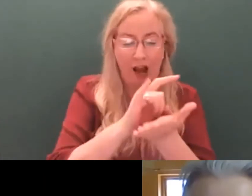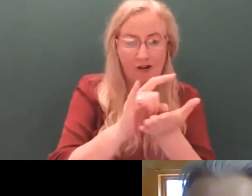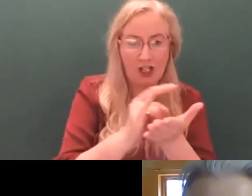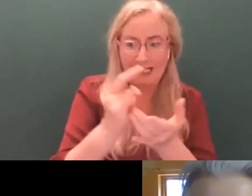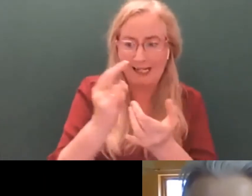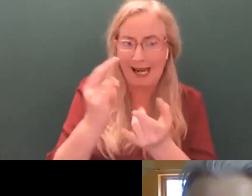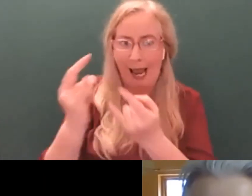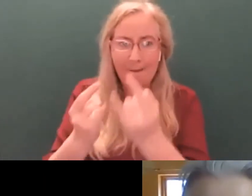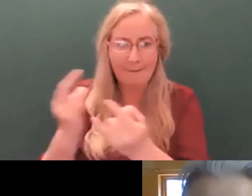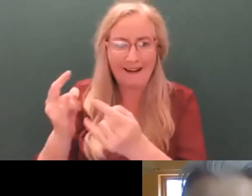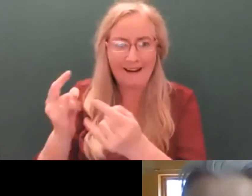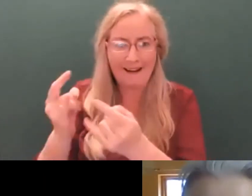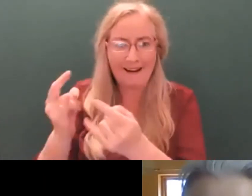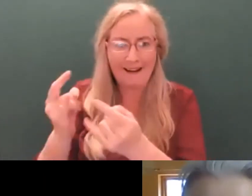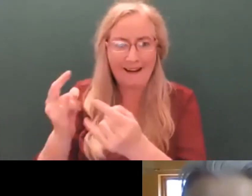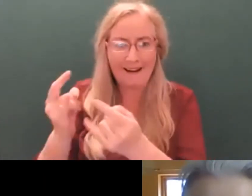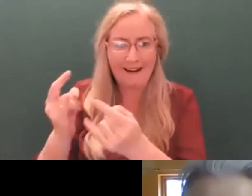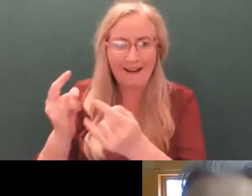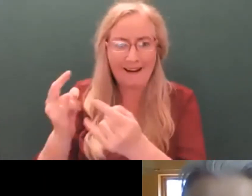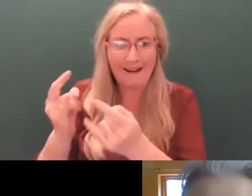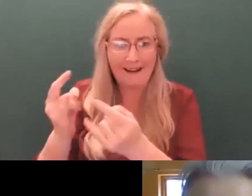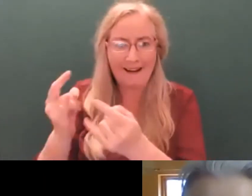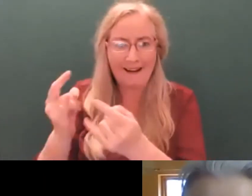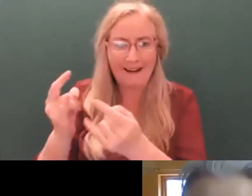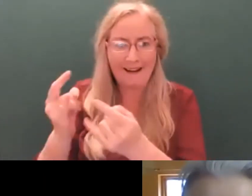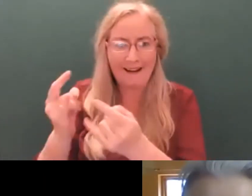She loves social media.